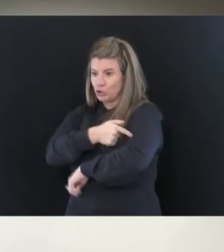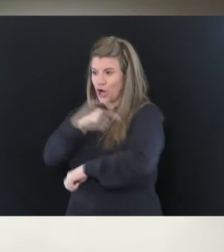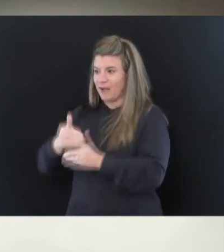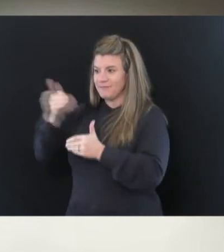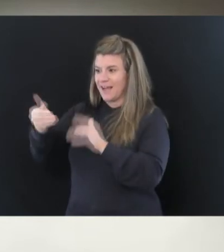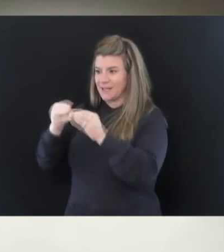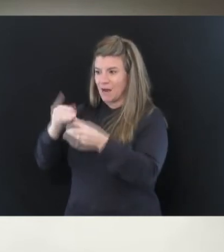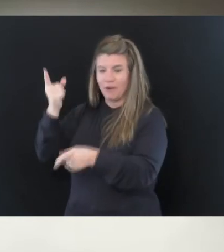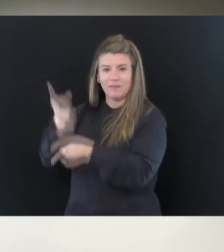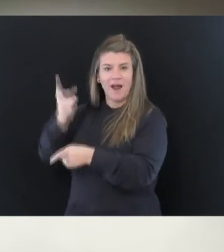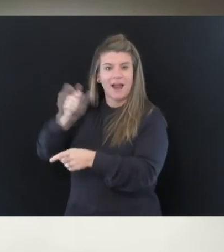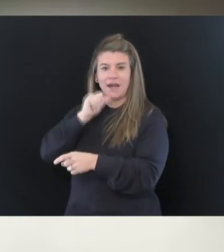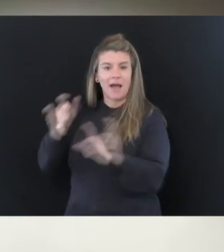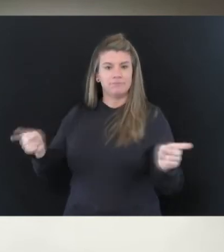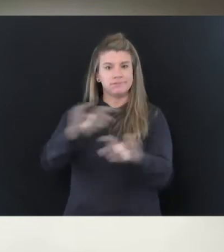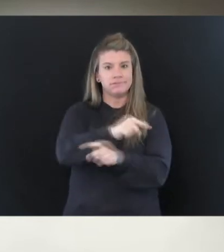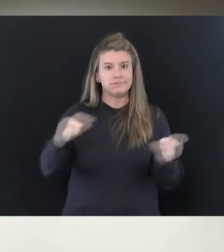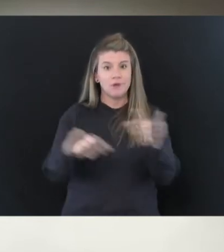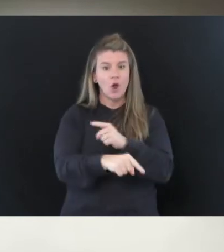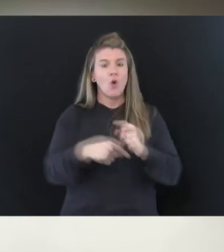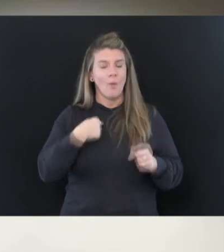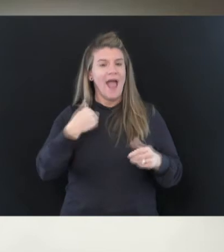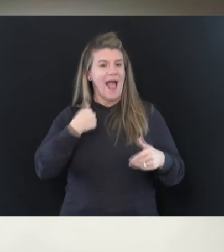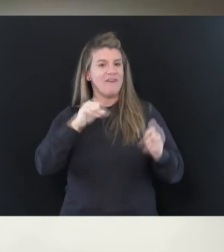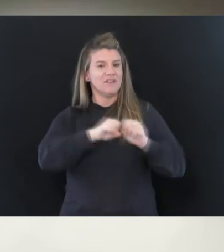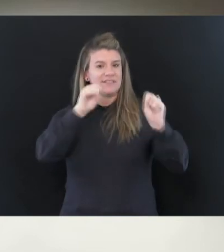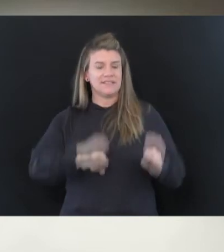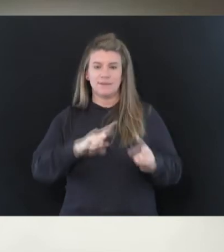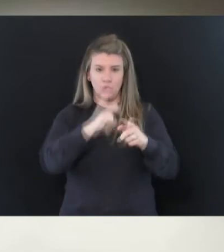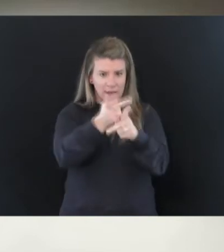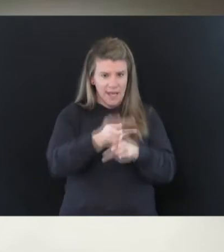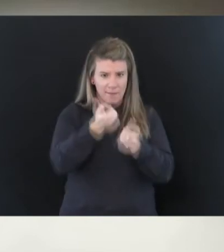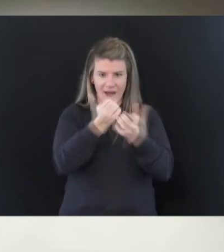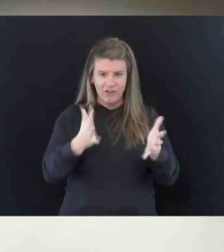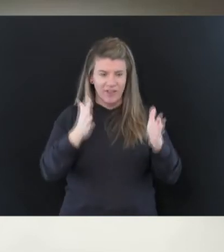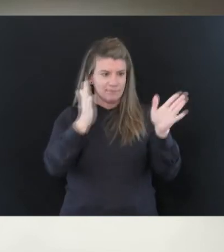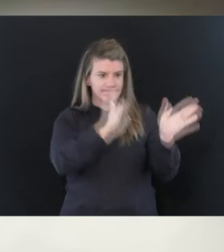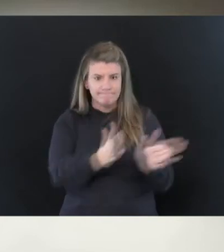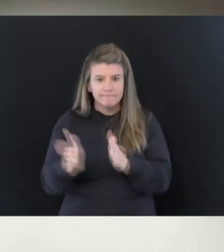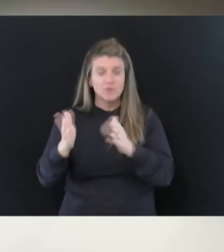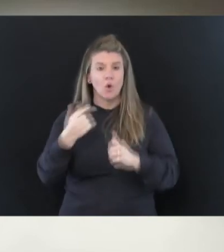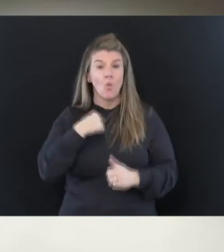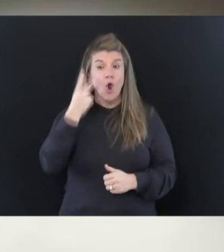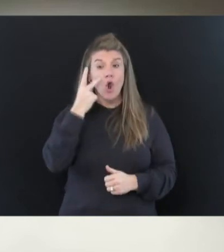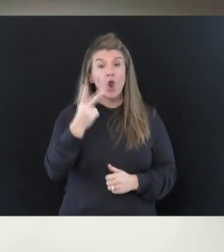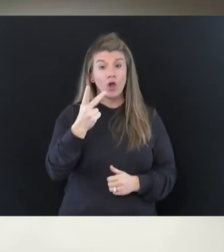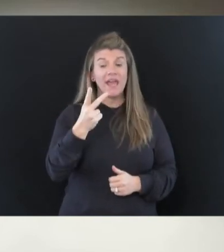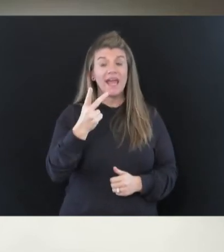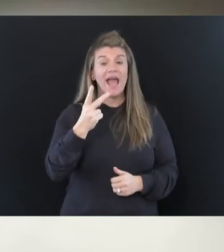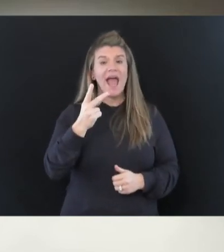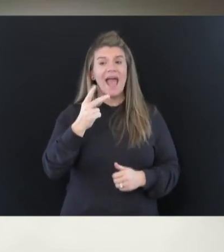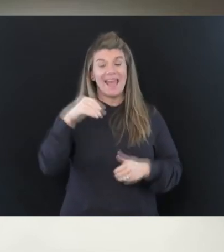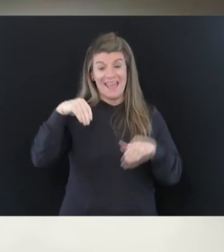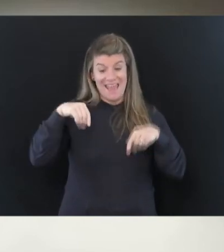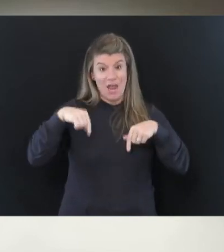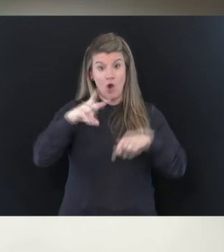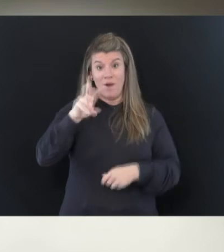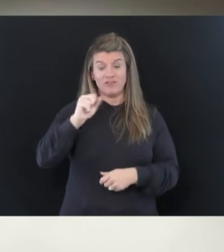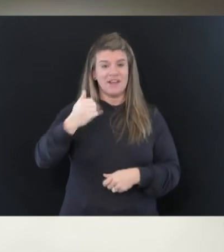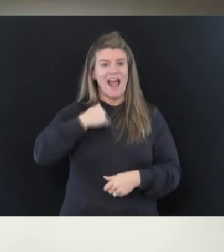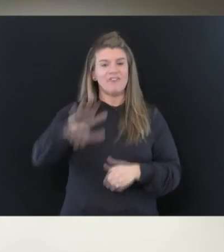a system to track that. We are also looking in West Virginia to be able to have a backup to